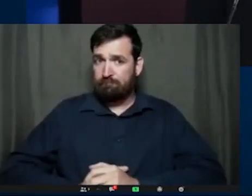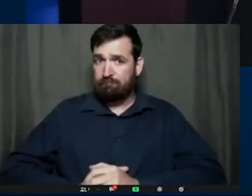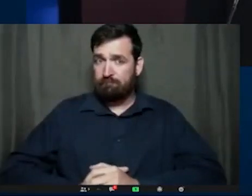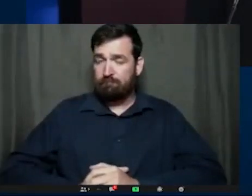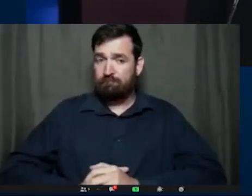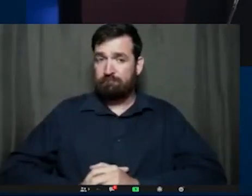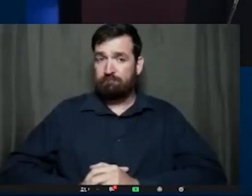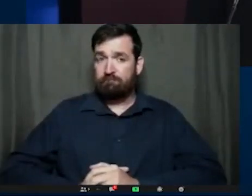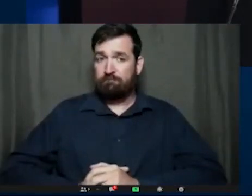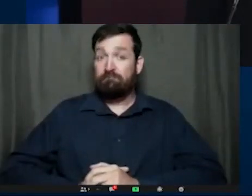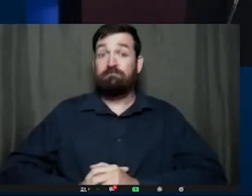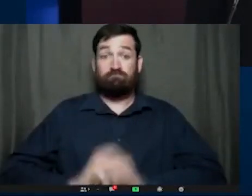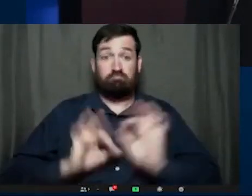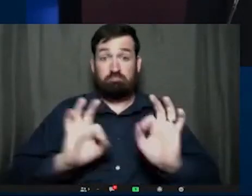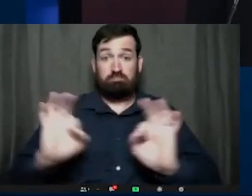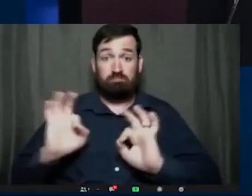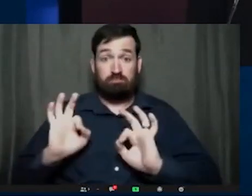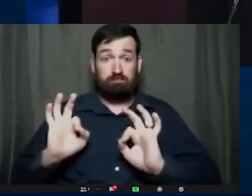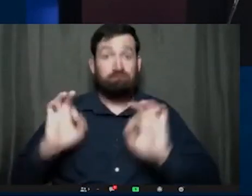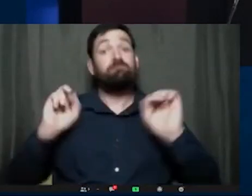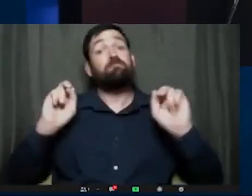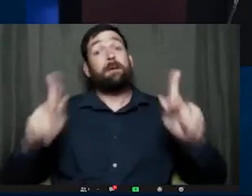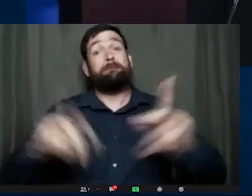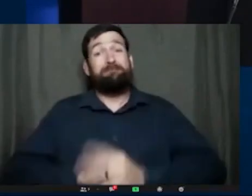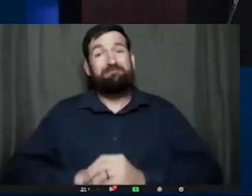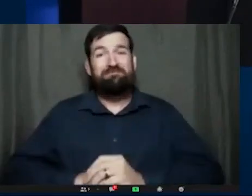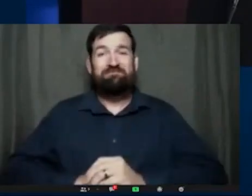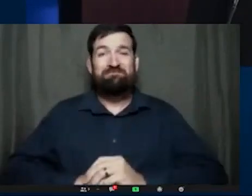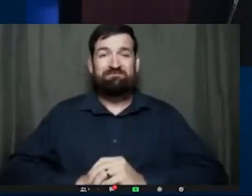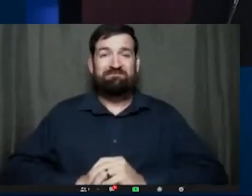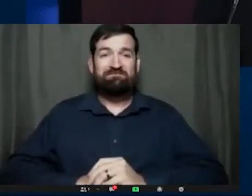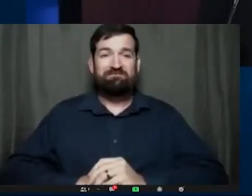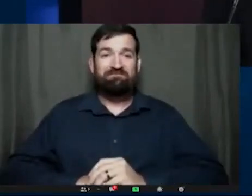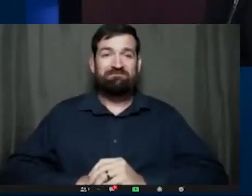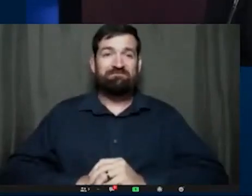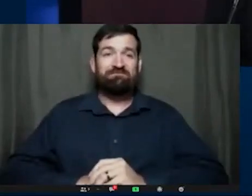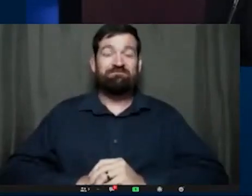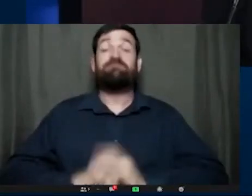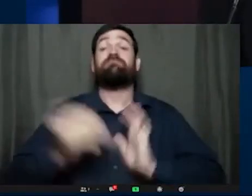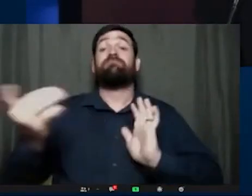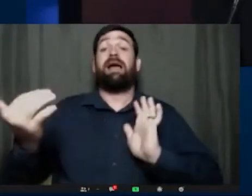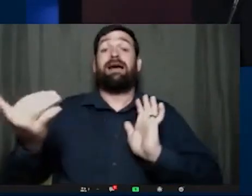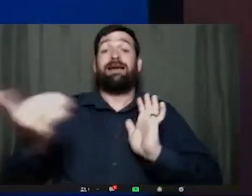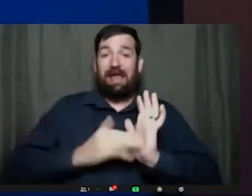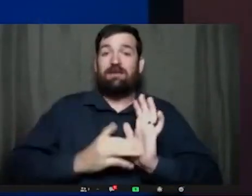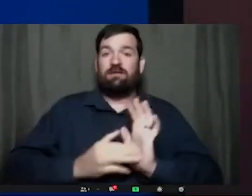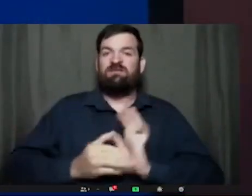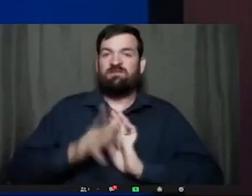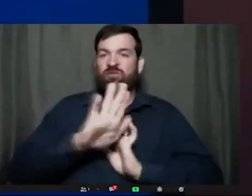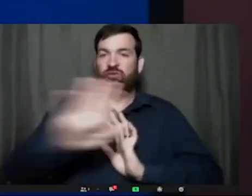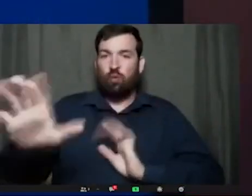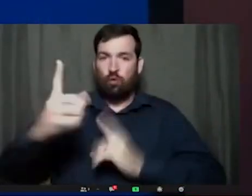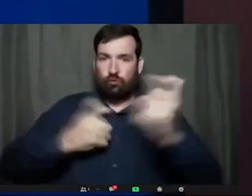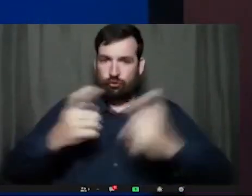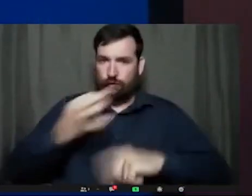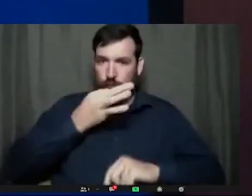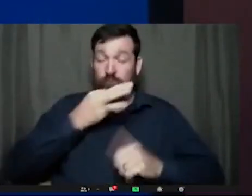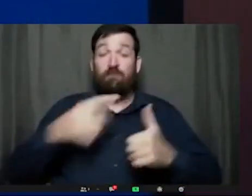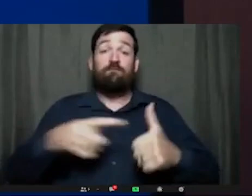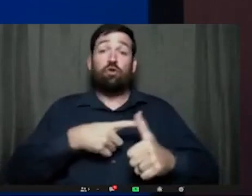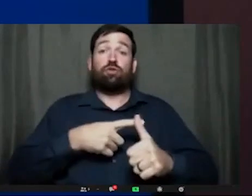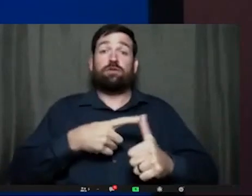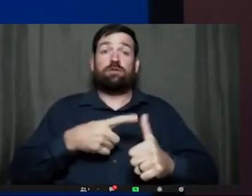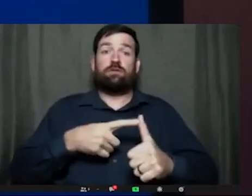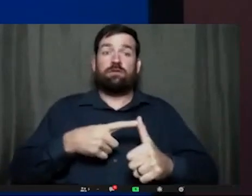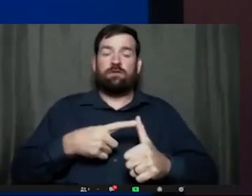We're clear? All right. Okay. Again, we're going to get to your questions here in just a moment. But first, a sitting duck. That